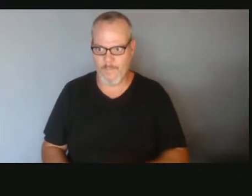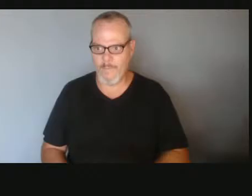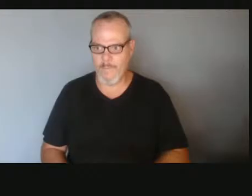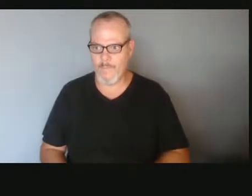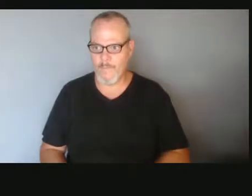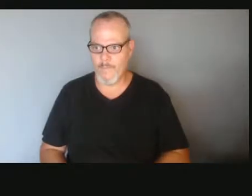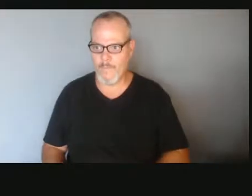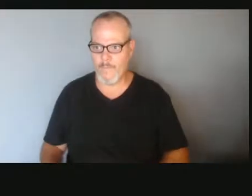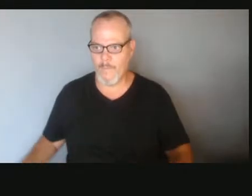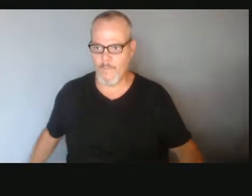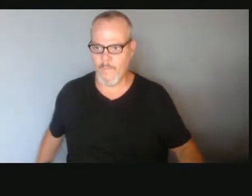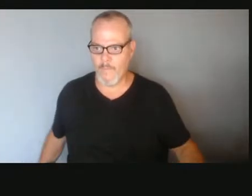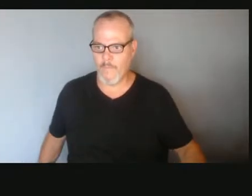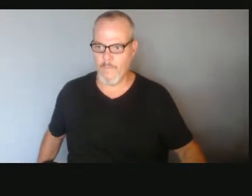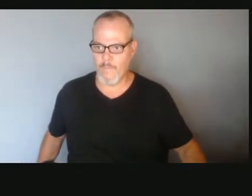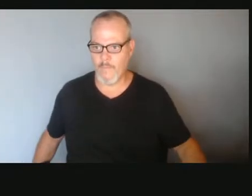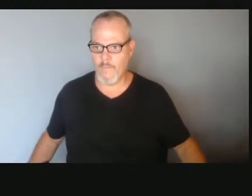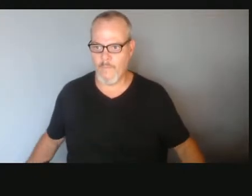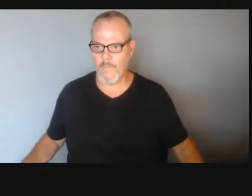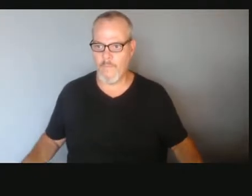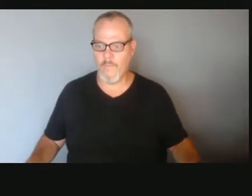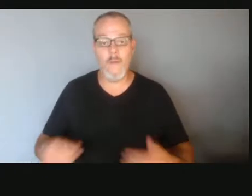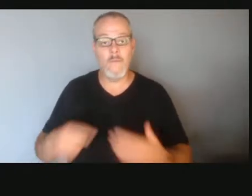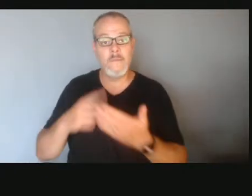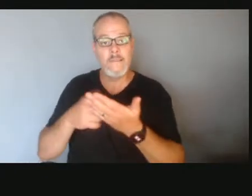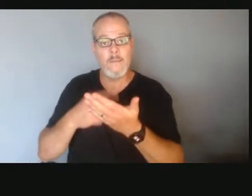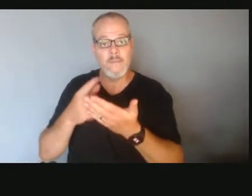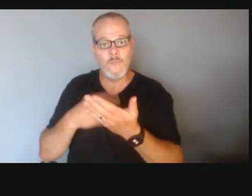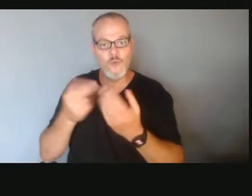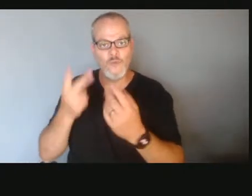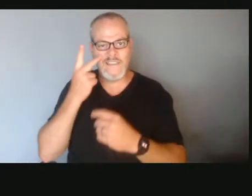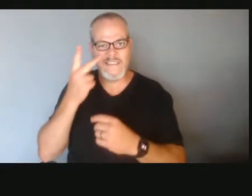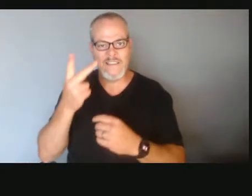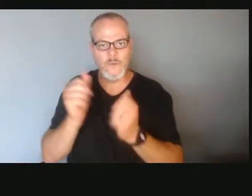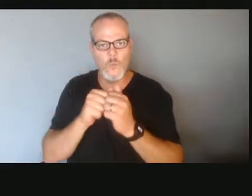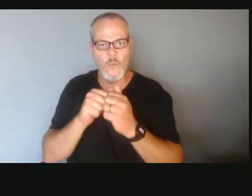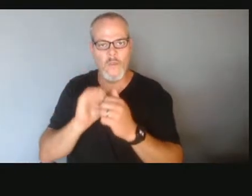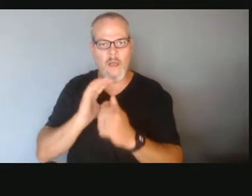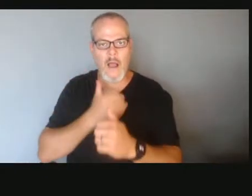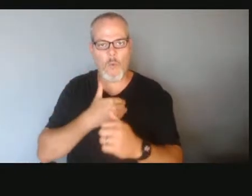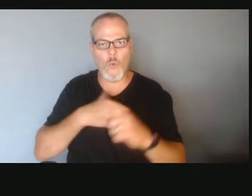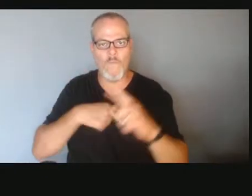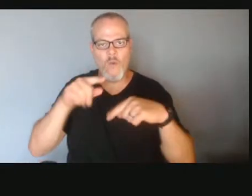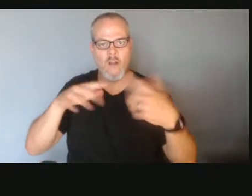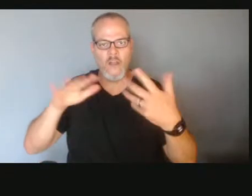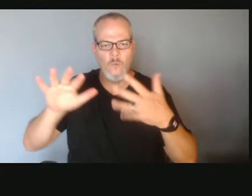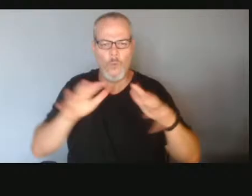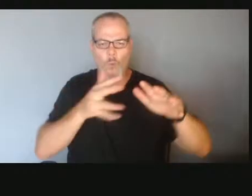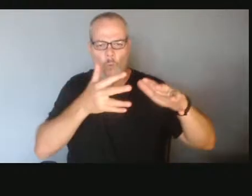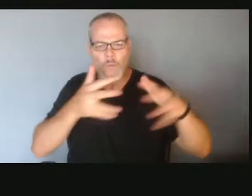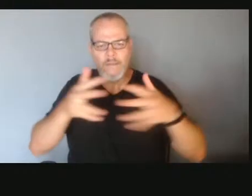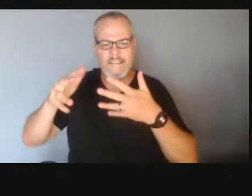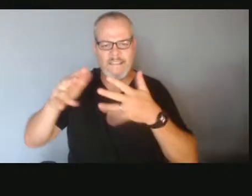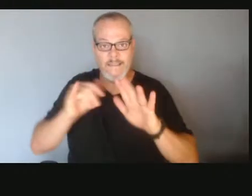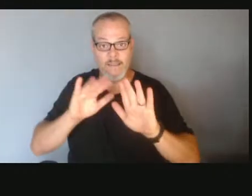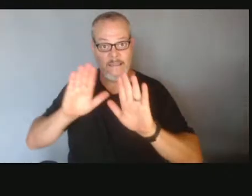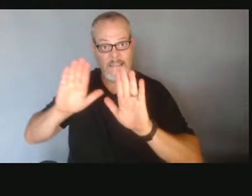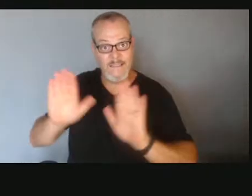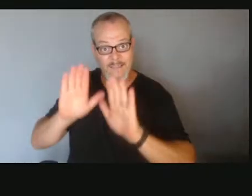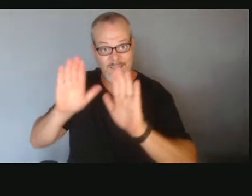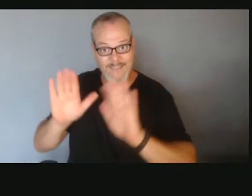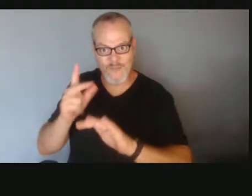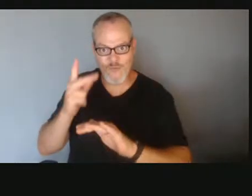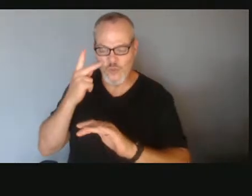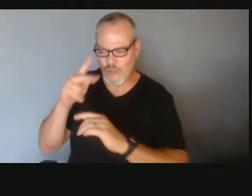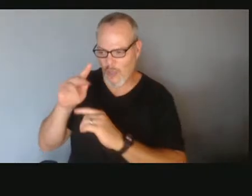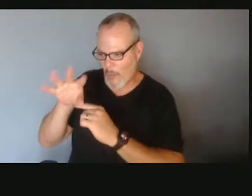And moving forward, drifting to the north sometimes with those southern winds. This was a Sunday when we caught that on the camera just